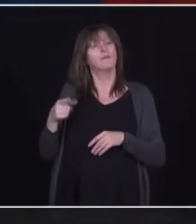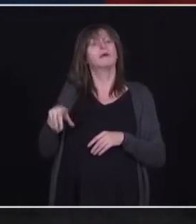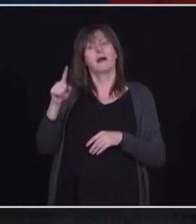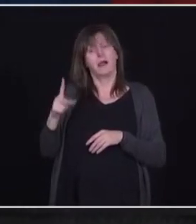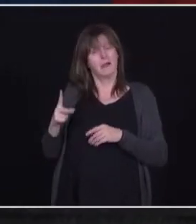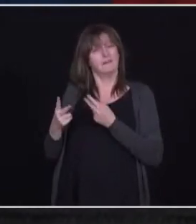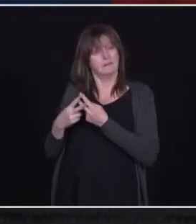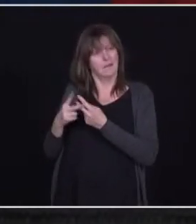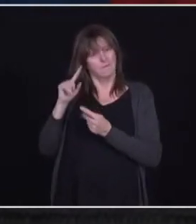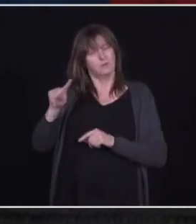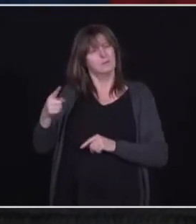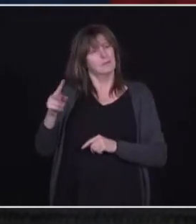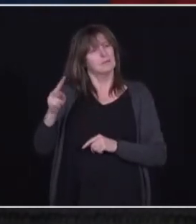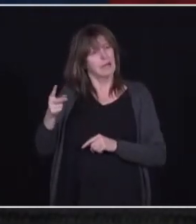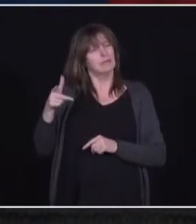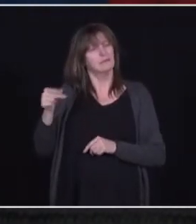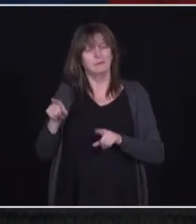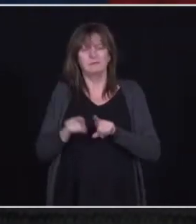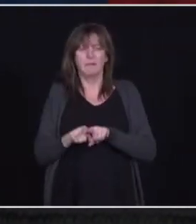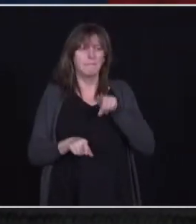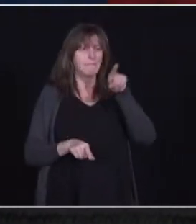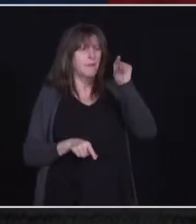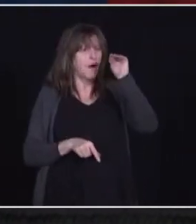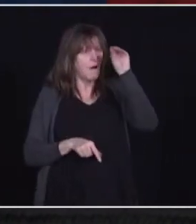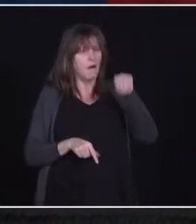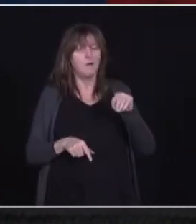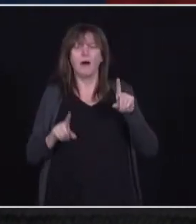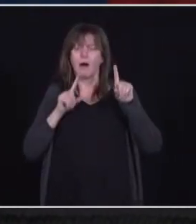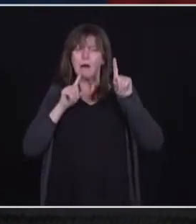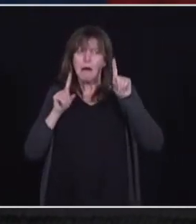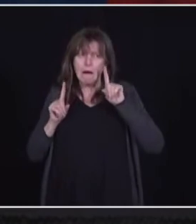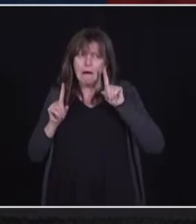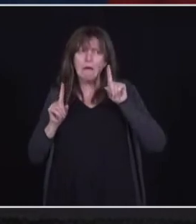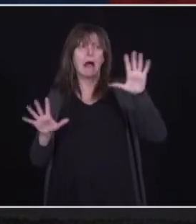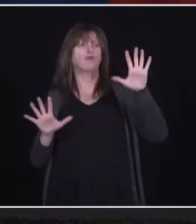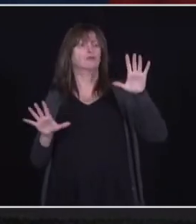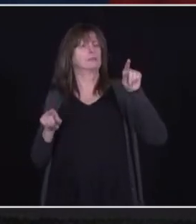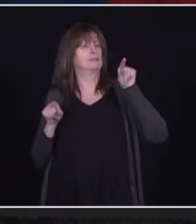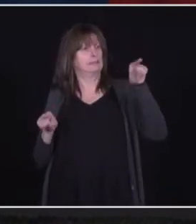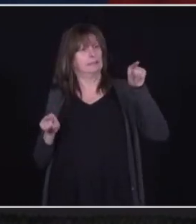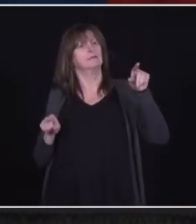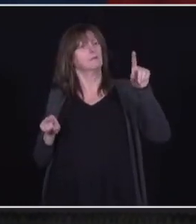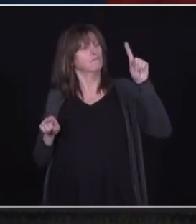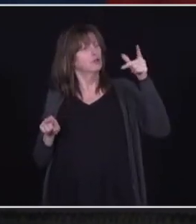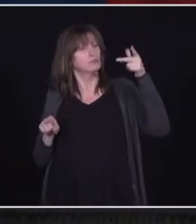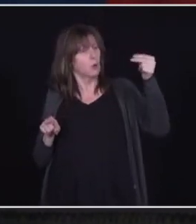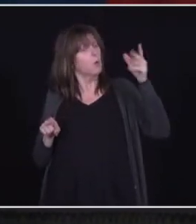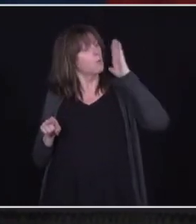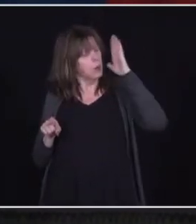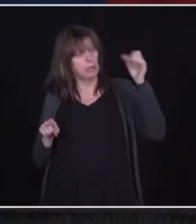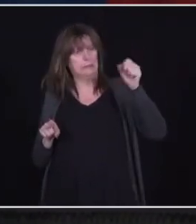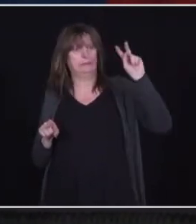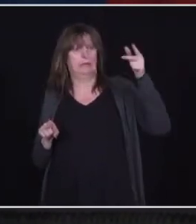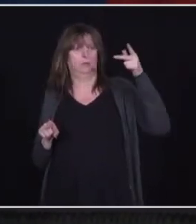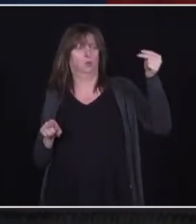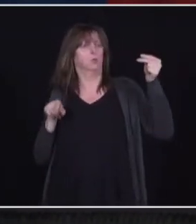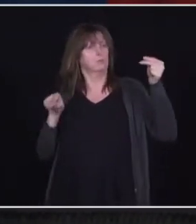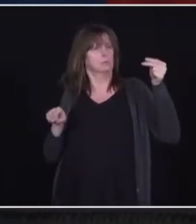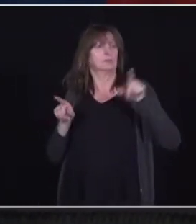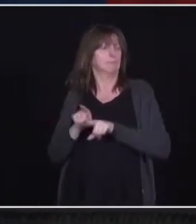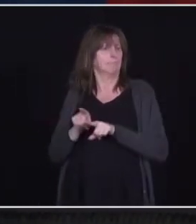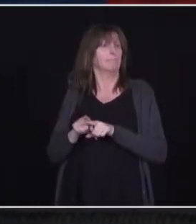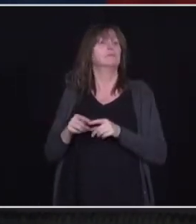Ottawa, guarantee them we'll have the second dose at 21 days. And then as we move down the road and larger batches of the vaccine arrive and we